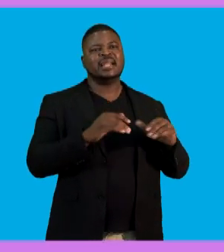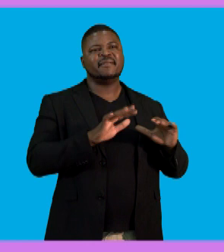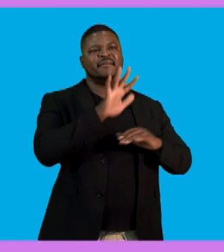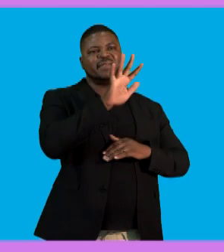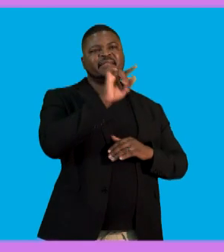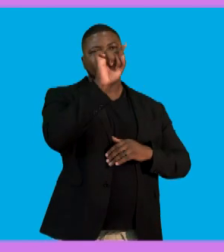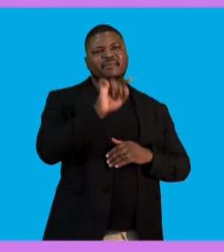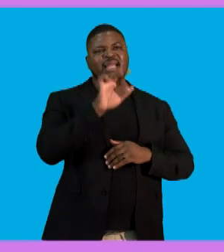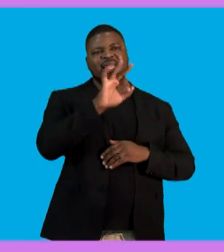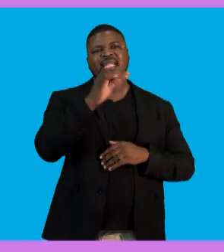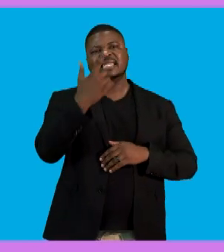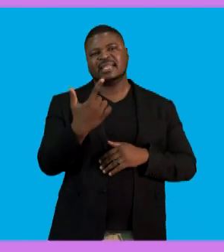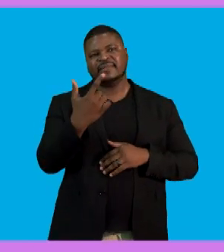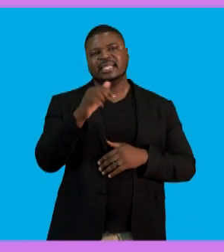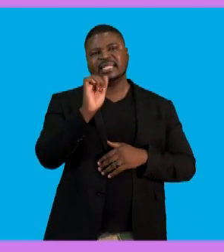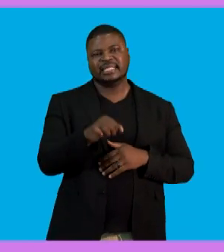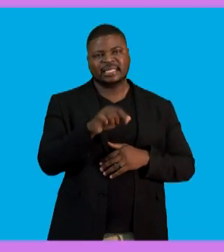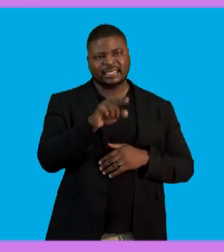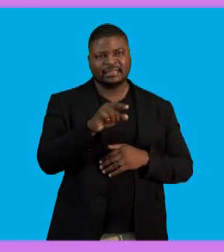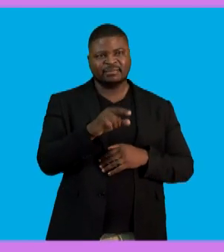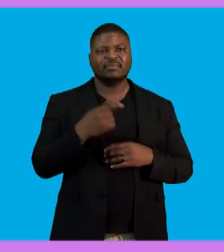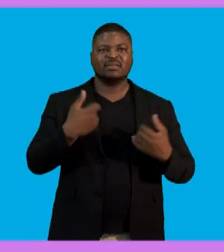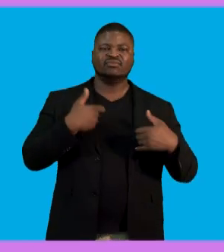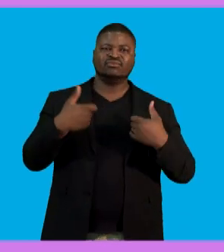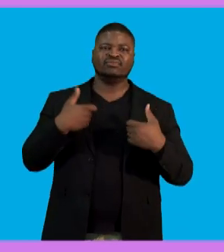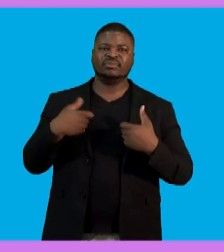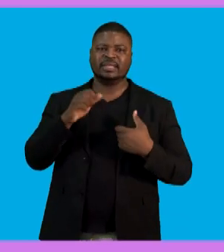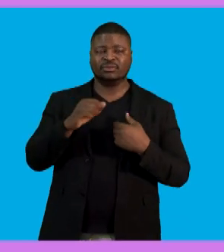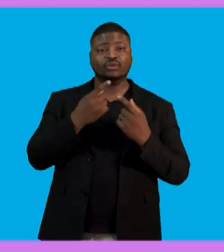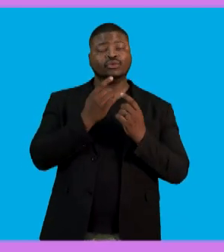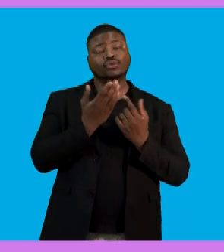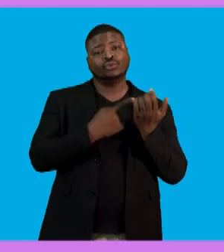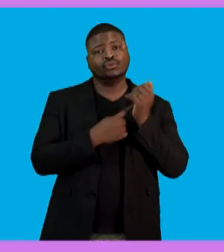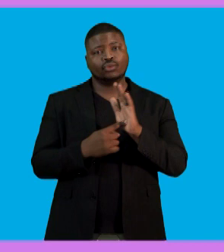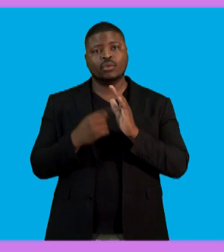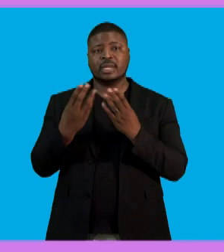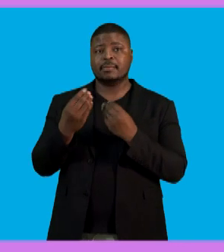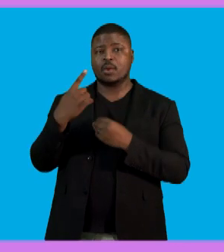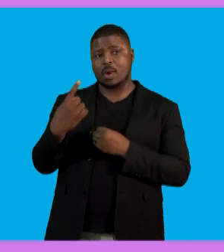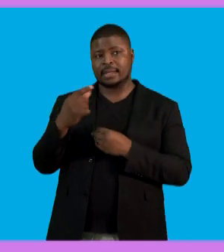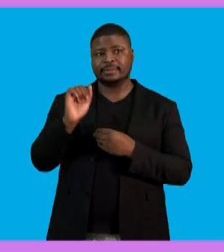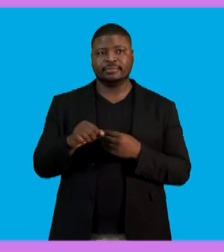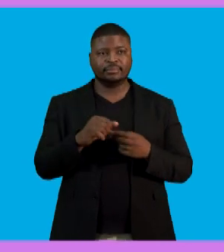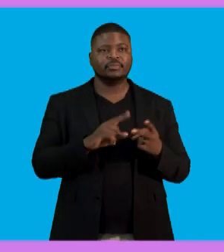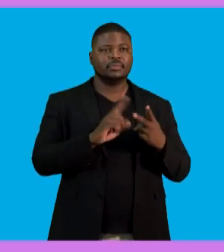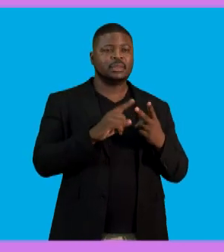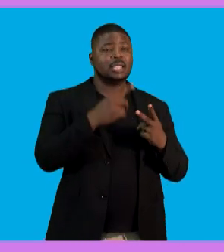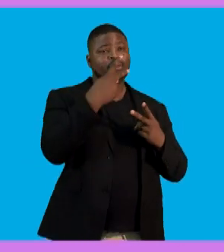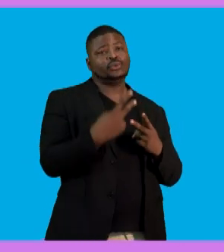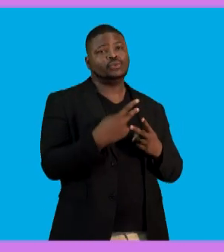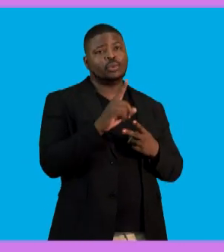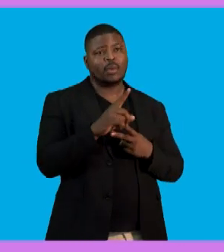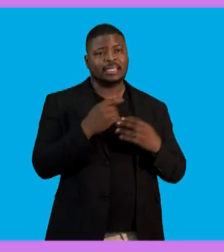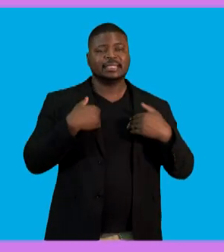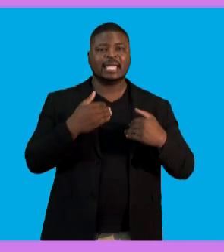5:37, which is 23 minutes to 6, and that is Fila Entertainment, so I'll write it as show number 1. Then show number 2, it starts